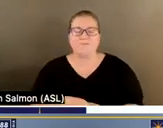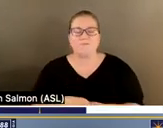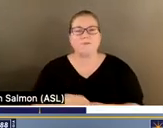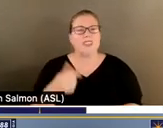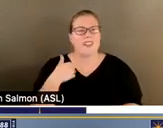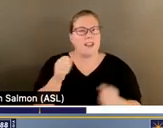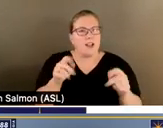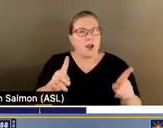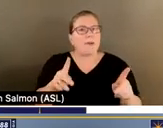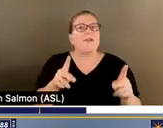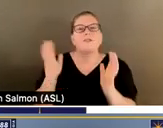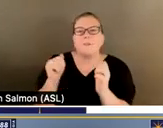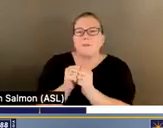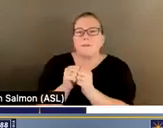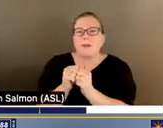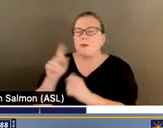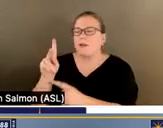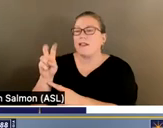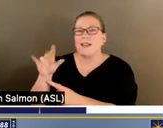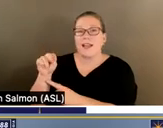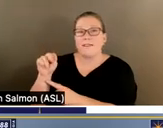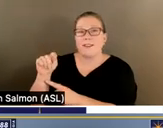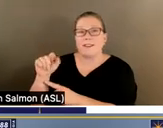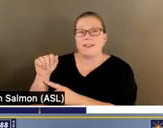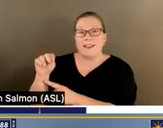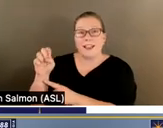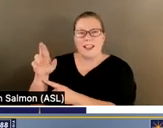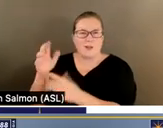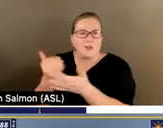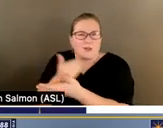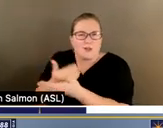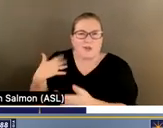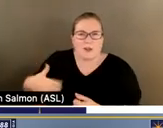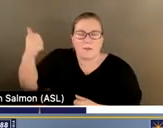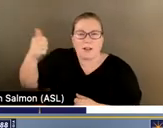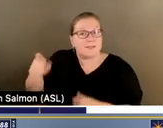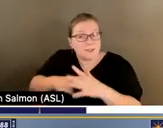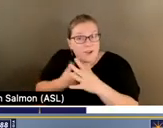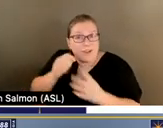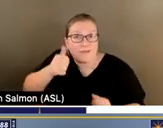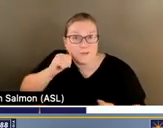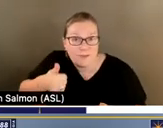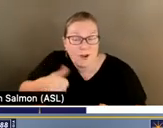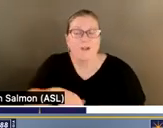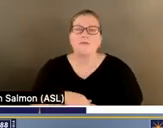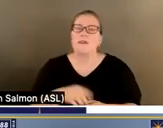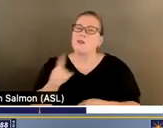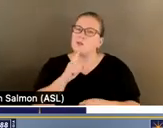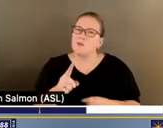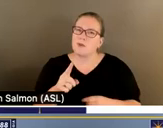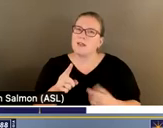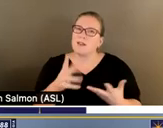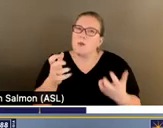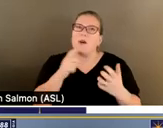speak with our new commissioner, Kevin Tanner, who starts tomorrow. He shares our commitment to continuing to evolve, improve